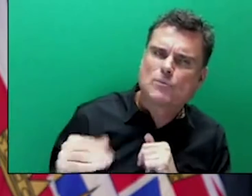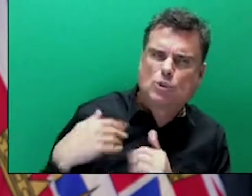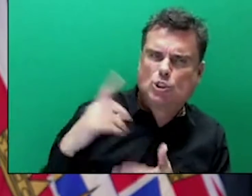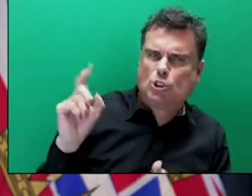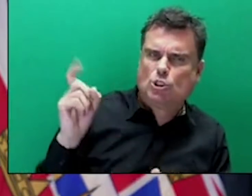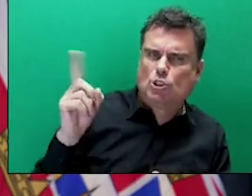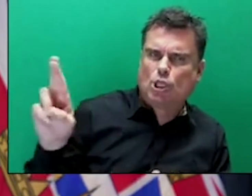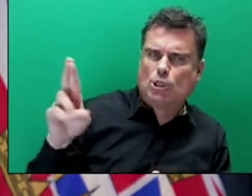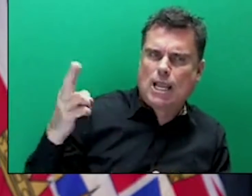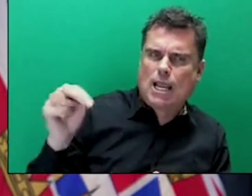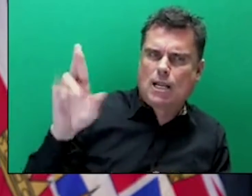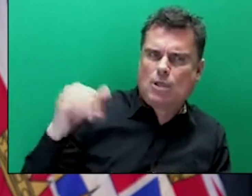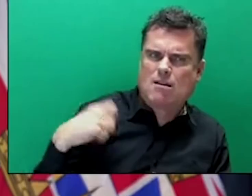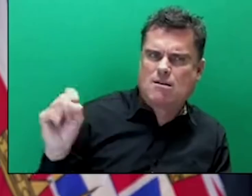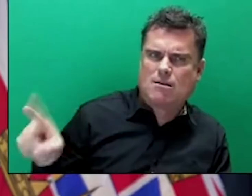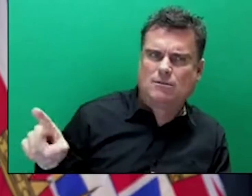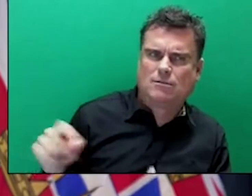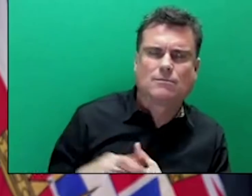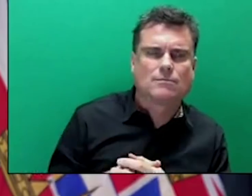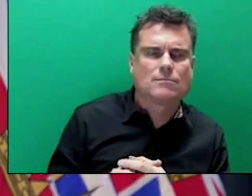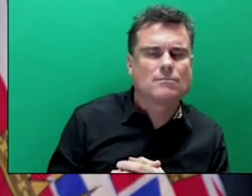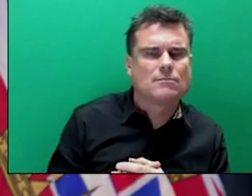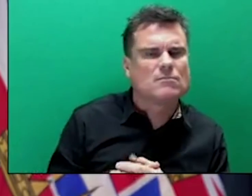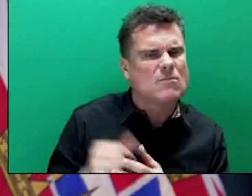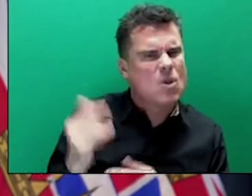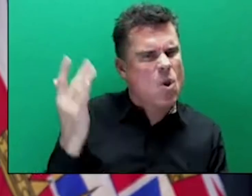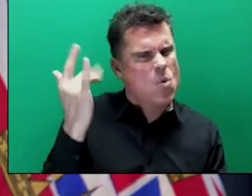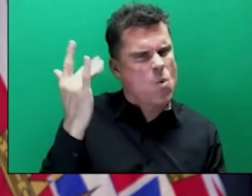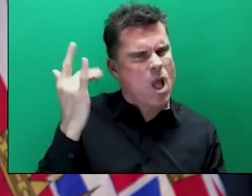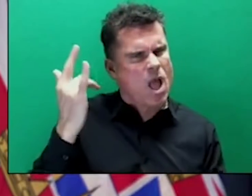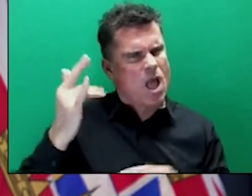decided to extend the orders all the way until